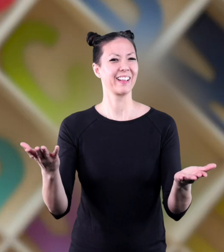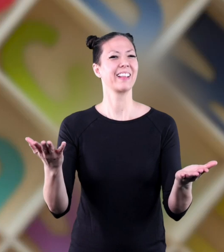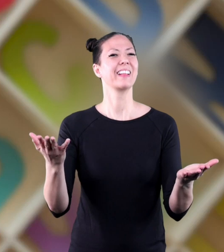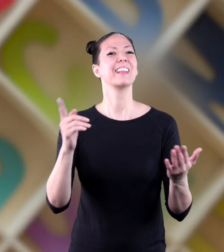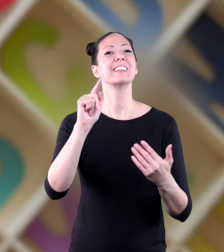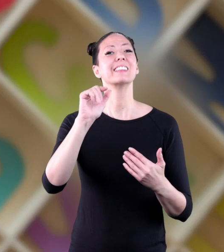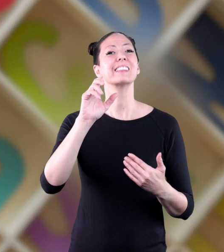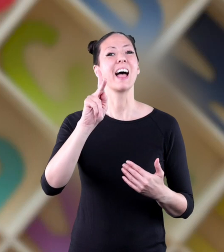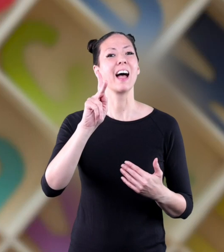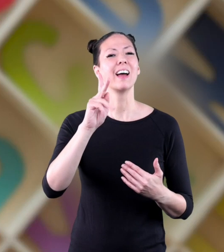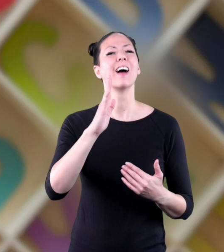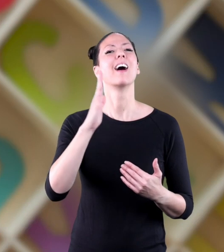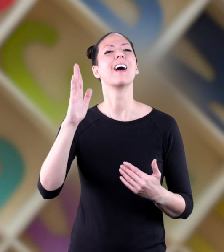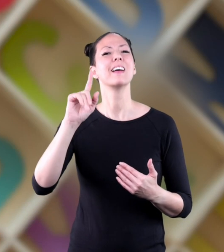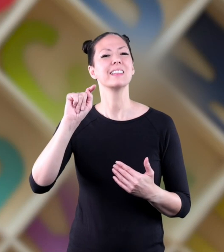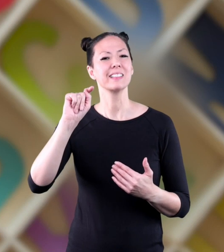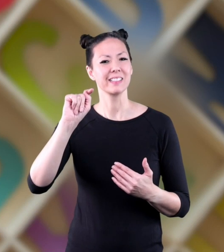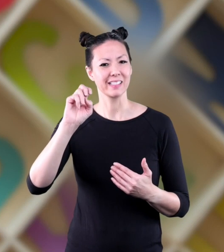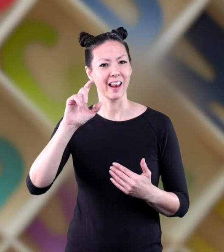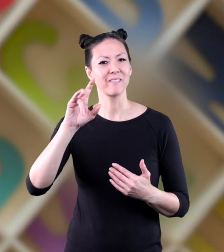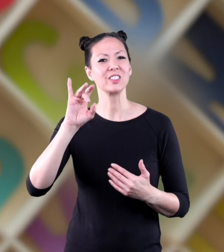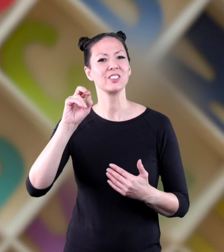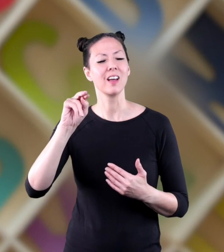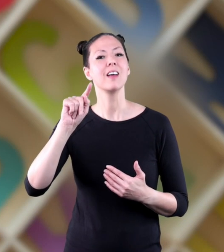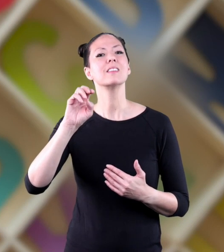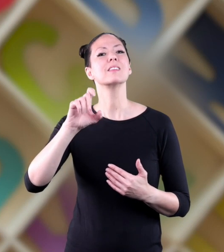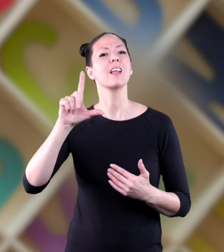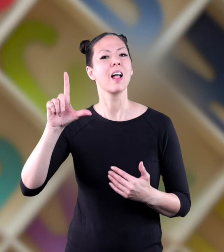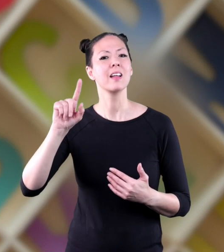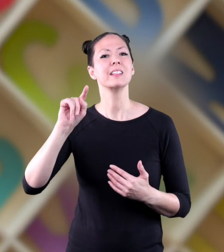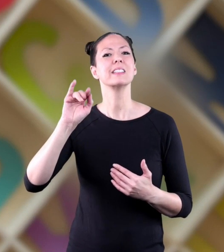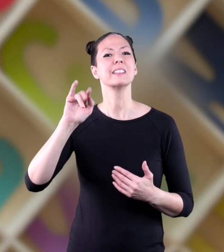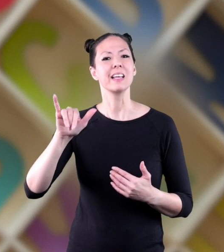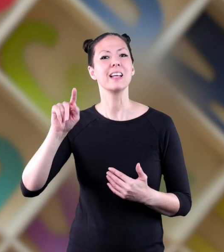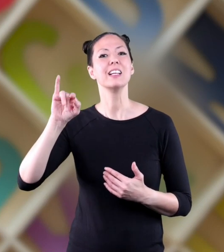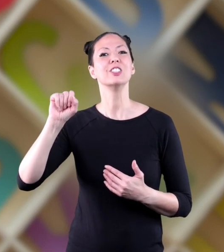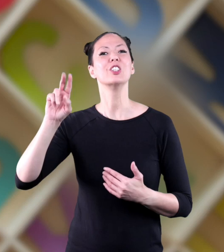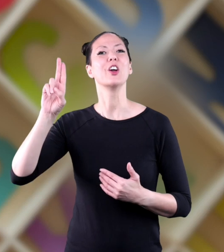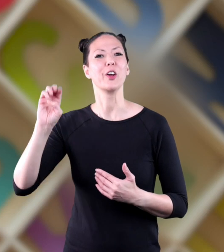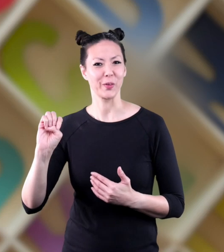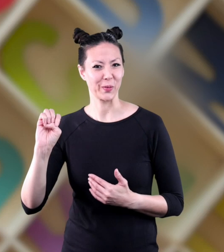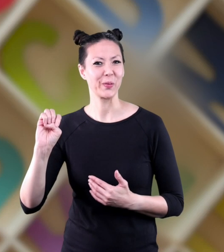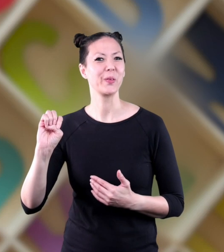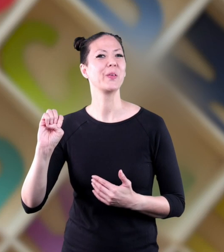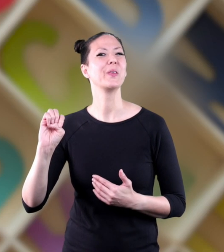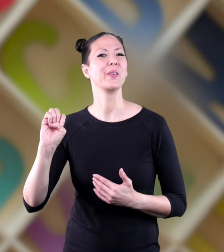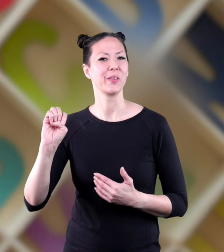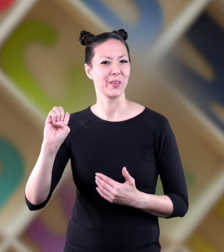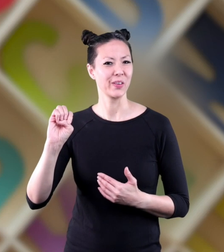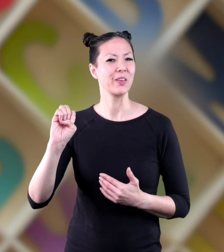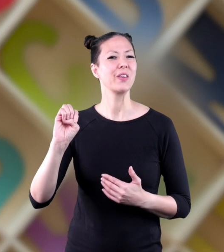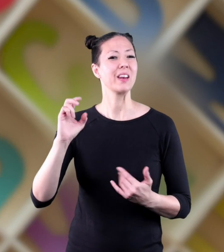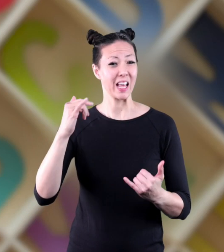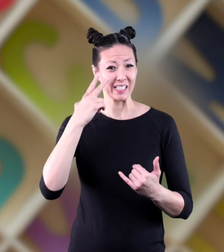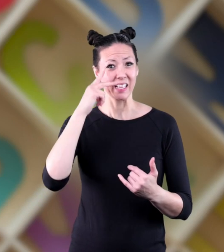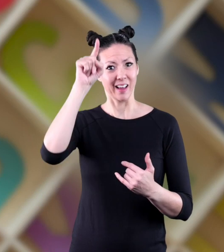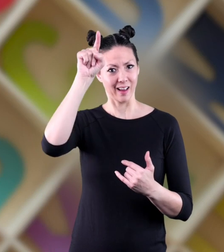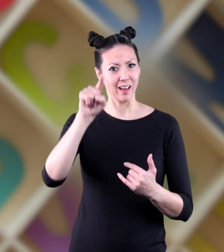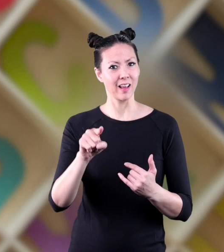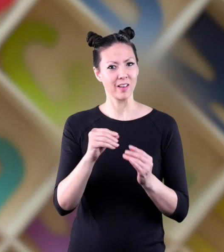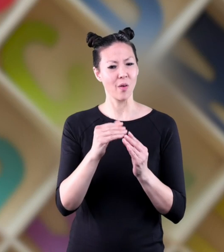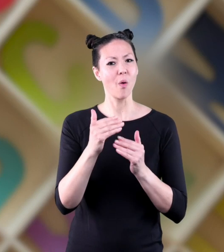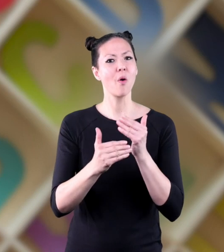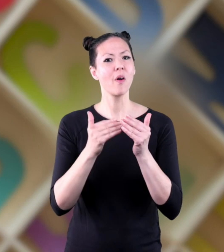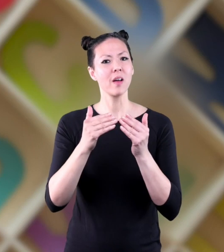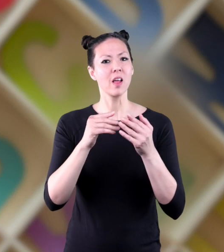It's tack, television, tell, tiny, tissue. Did you see how in that list you had to